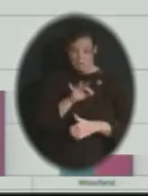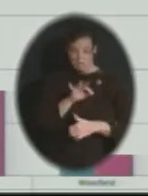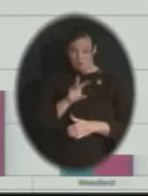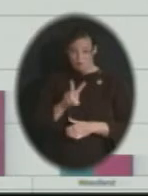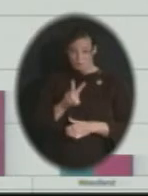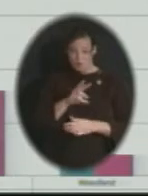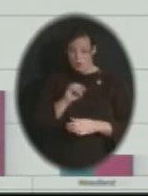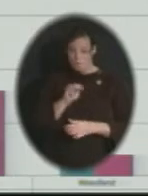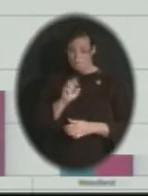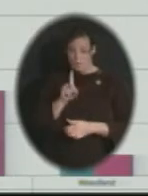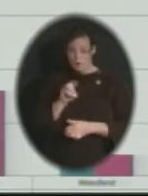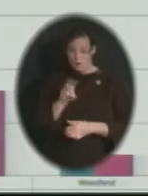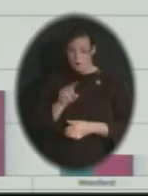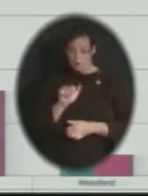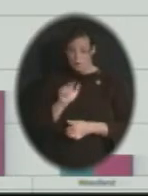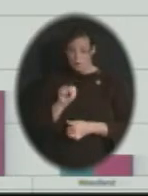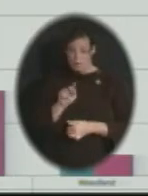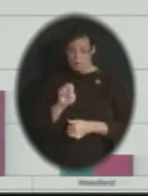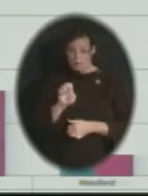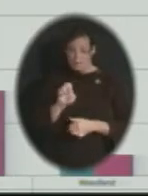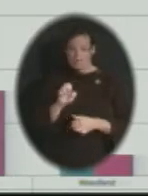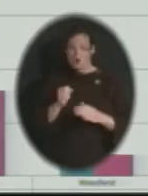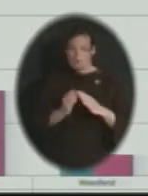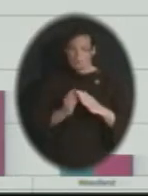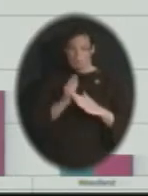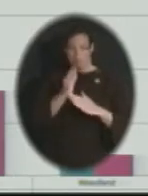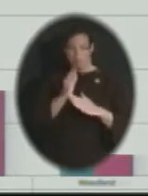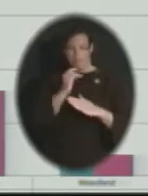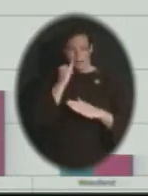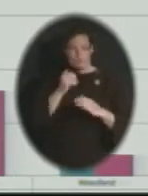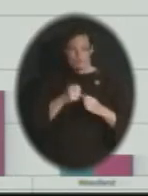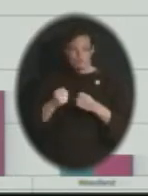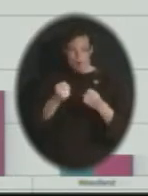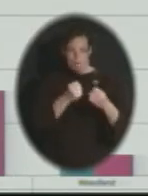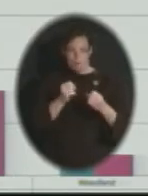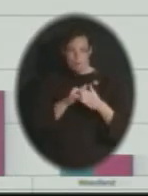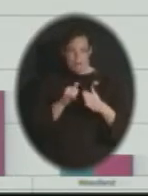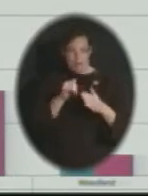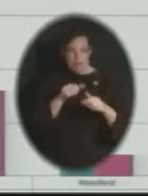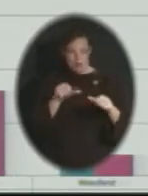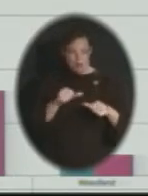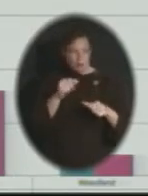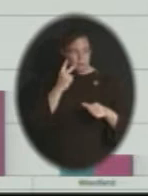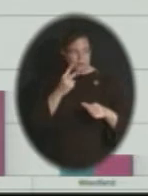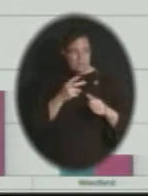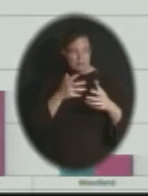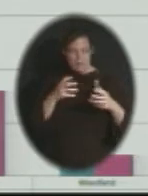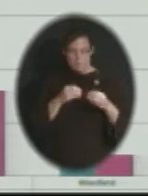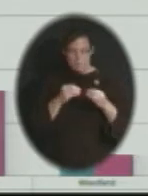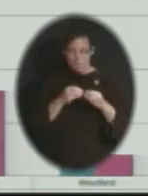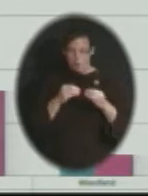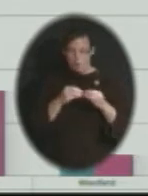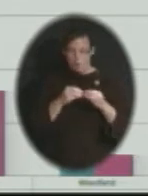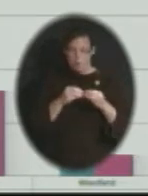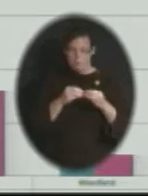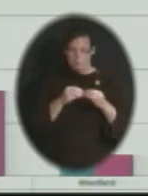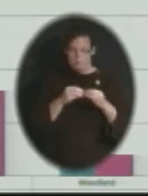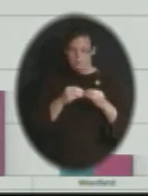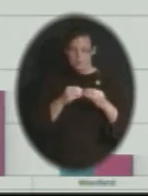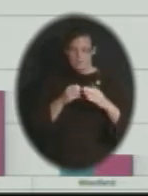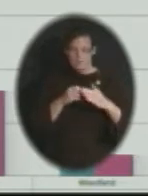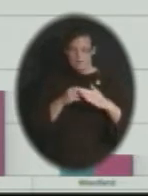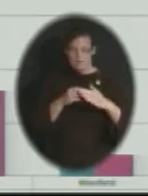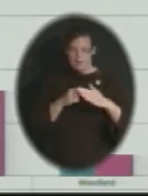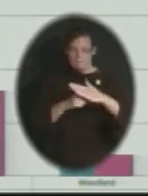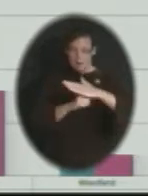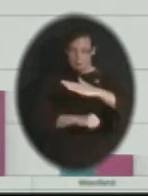kind of spiking in their activity of permits that are issued. If you drive around Forest View, I think you'll see a lot more foundations